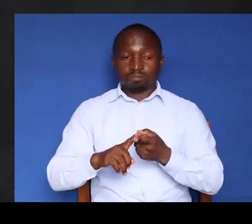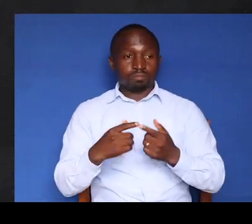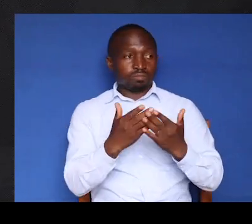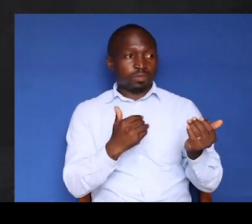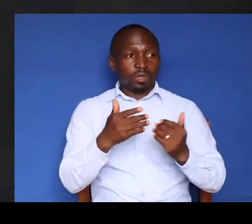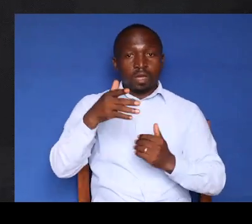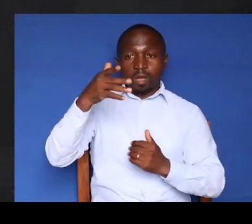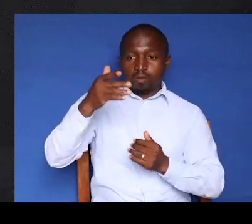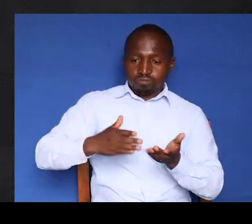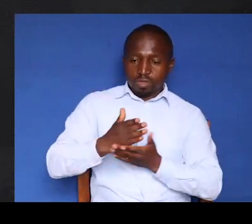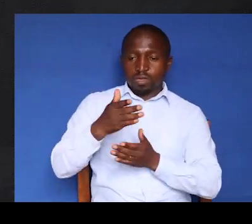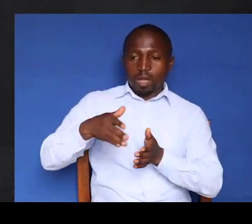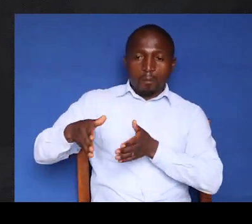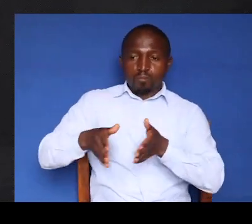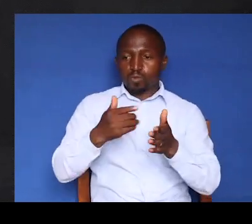Volta River.